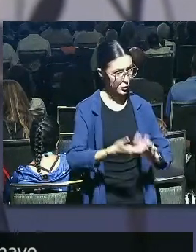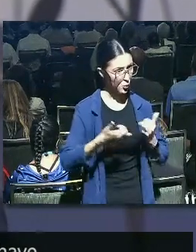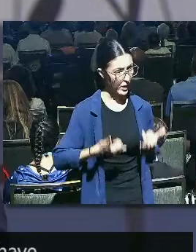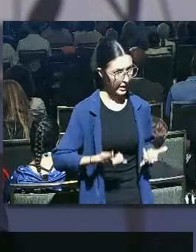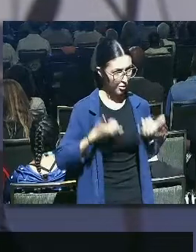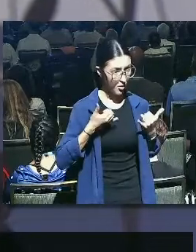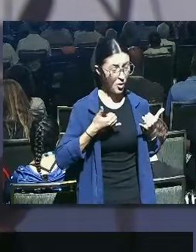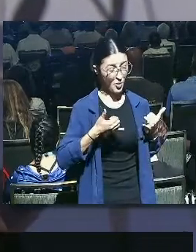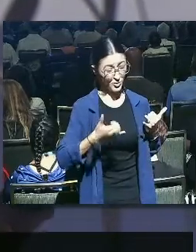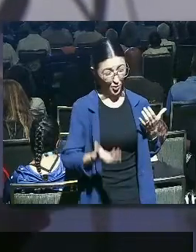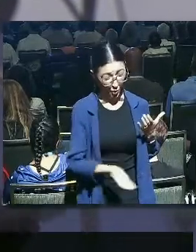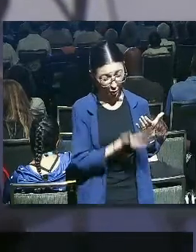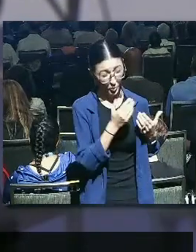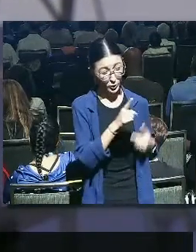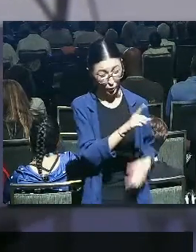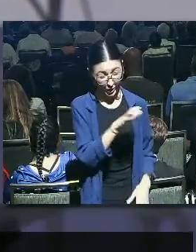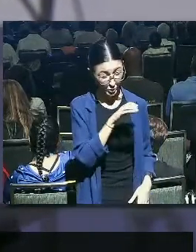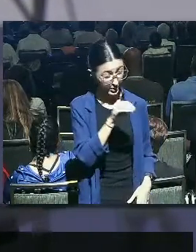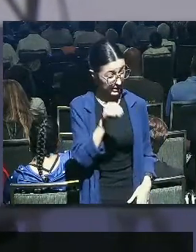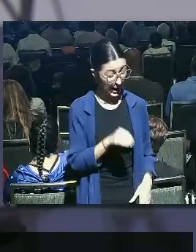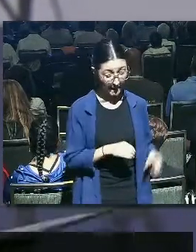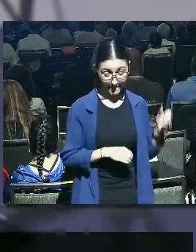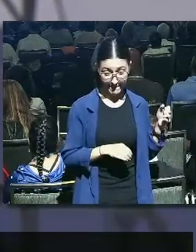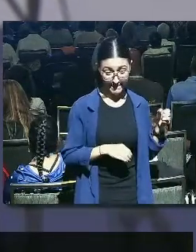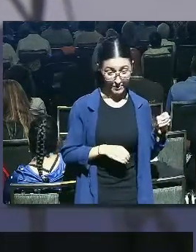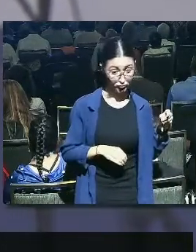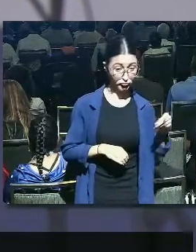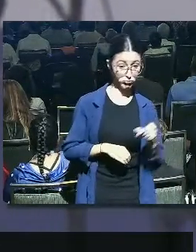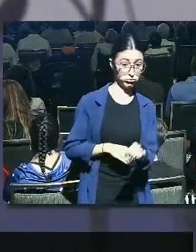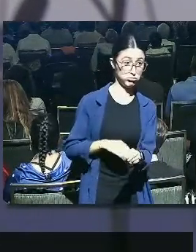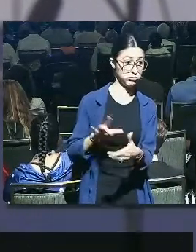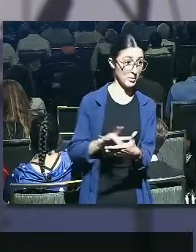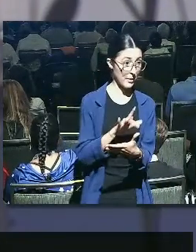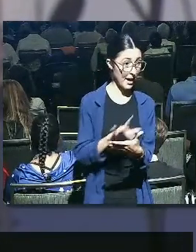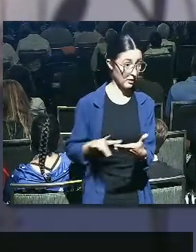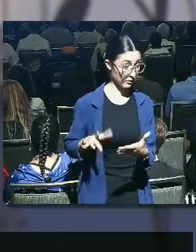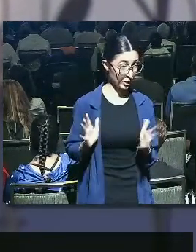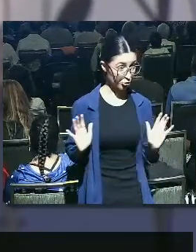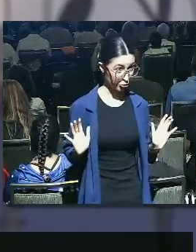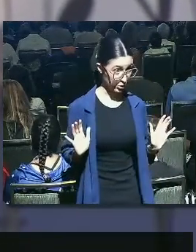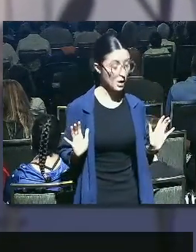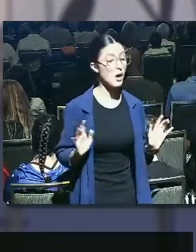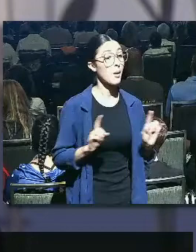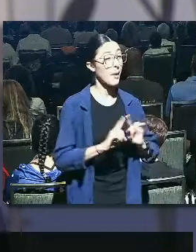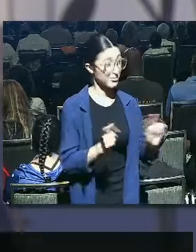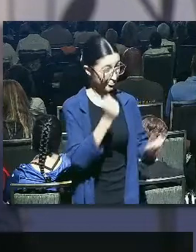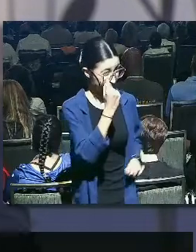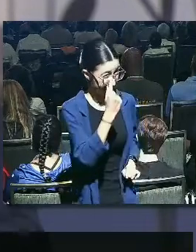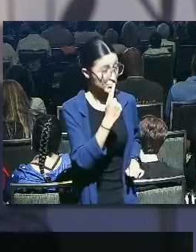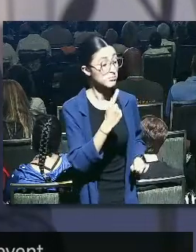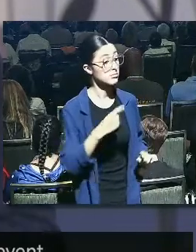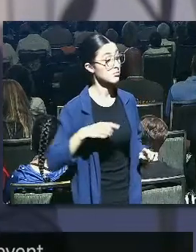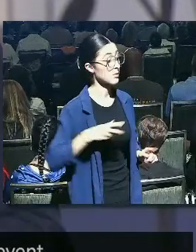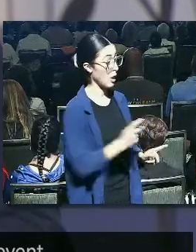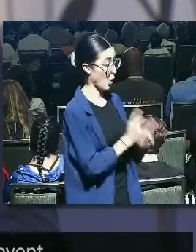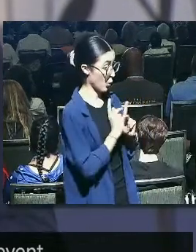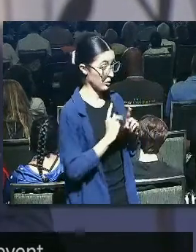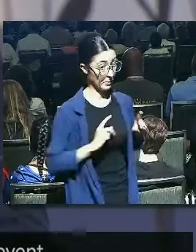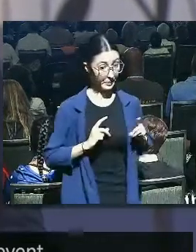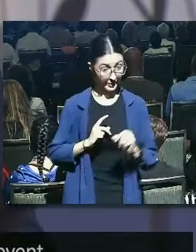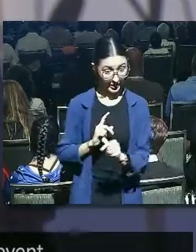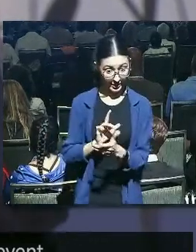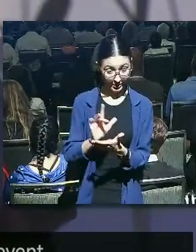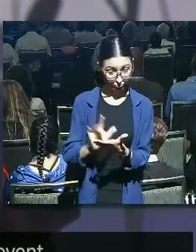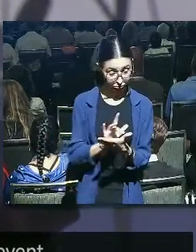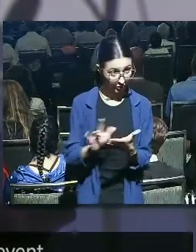almost 100% repayment, but once those loans are repaid, they'll be recycled into